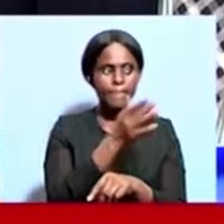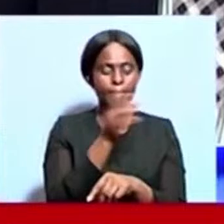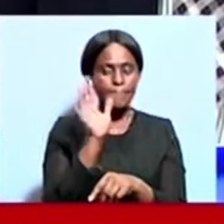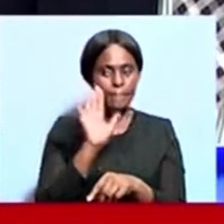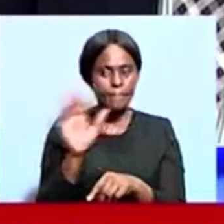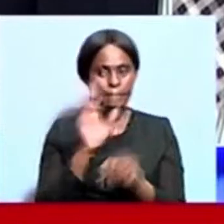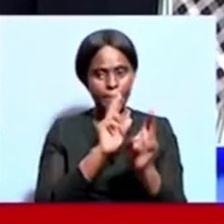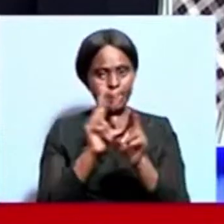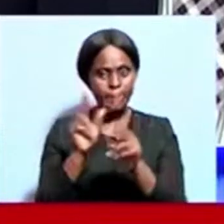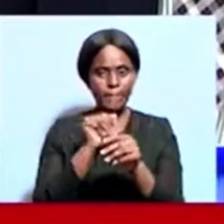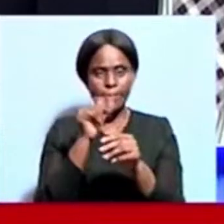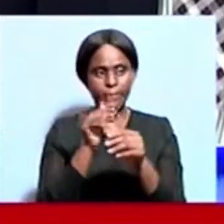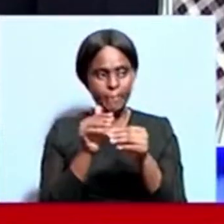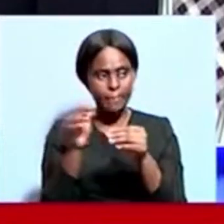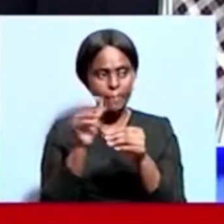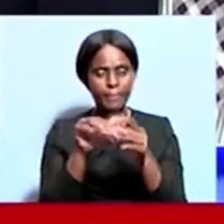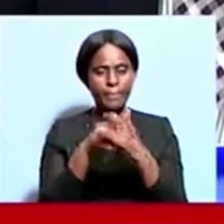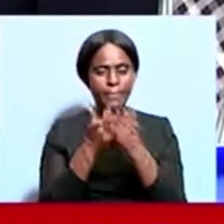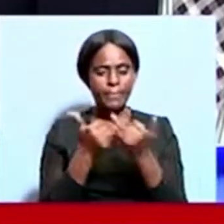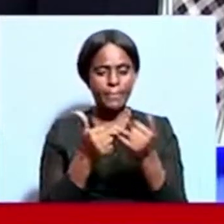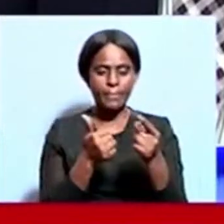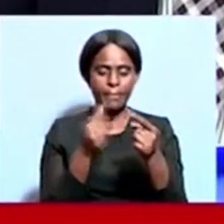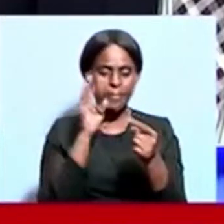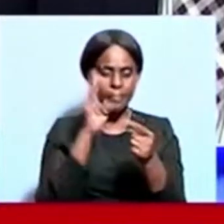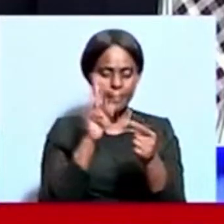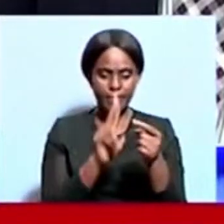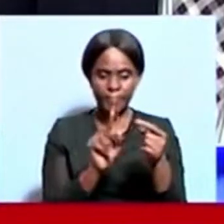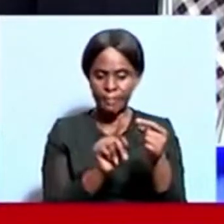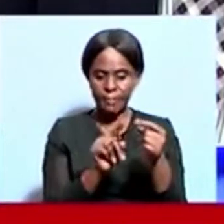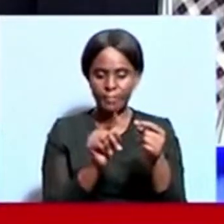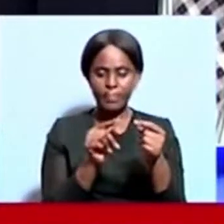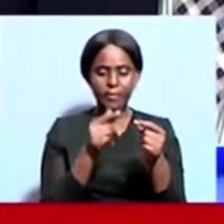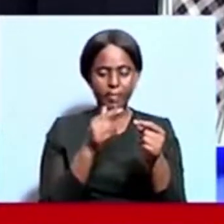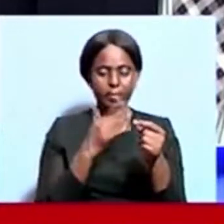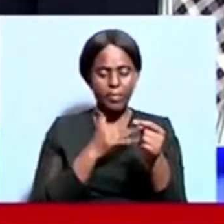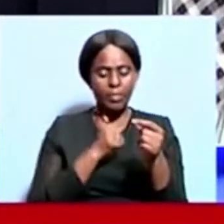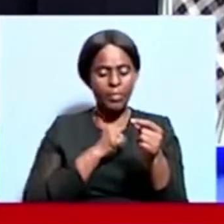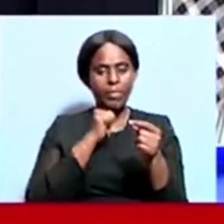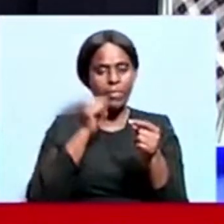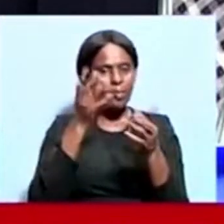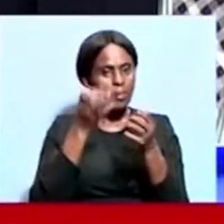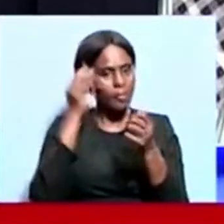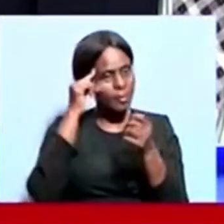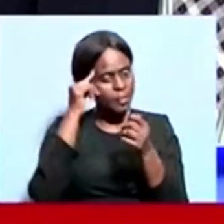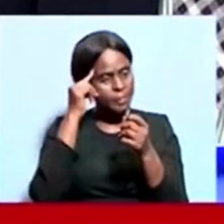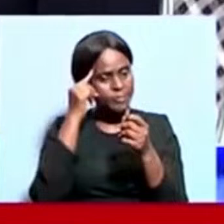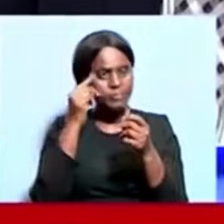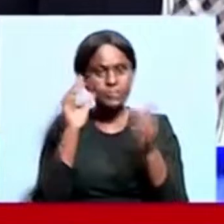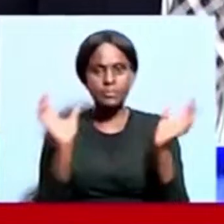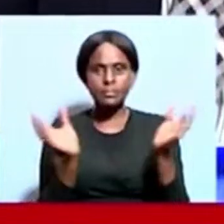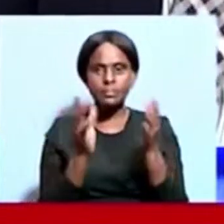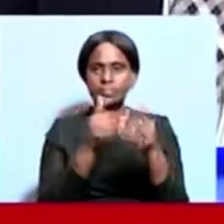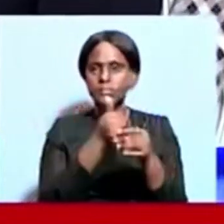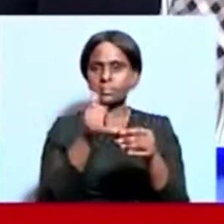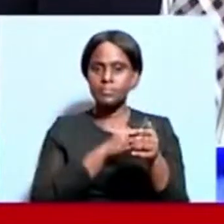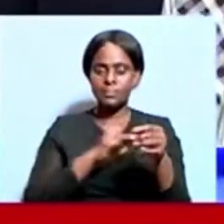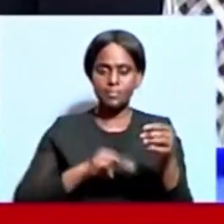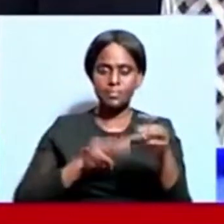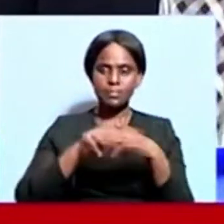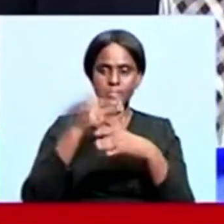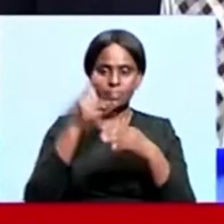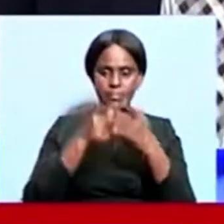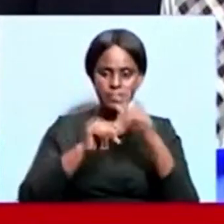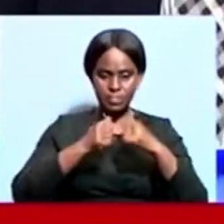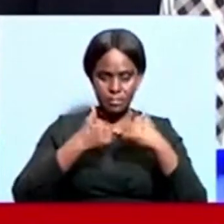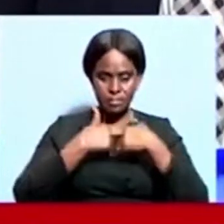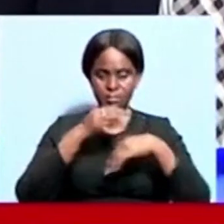response notwithstanding, in terms of how we would utilize, I don't think we would want to encourage members to ask us further questions that would be outside what we have